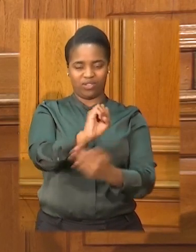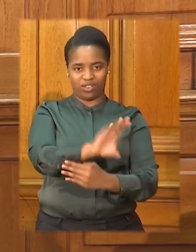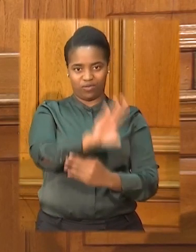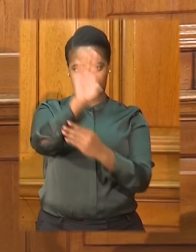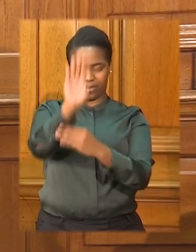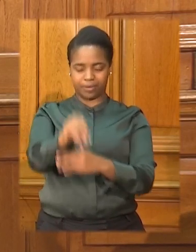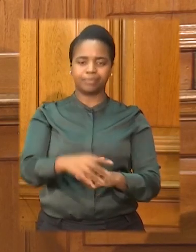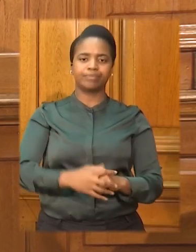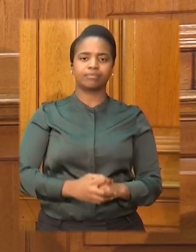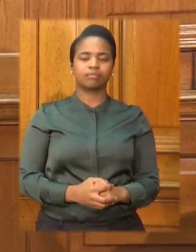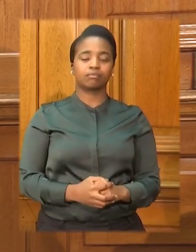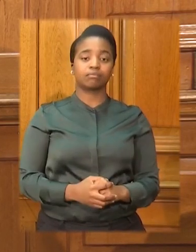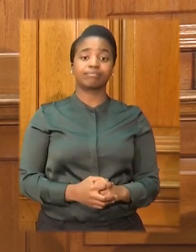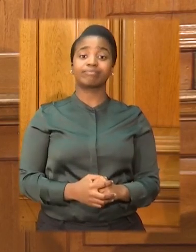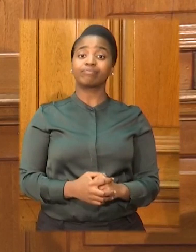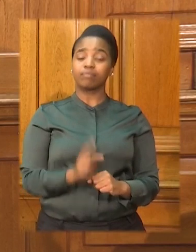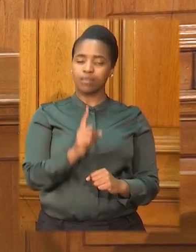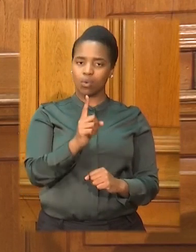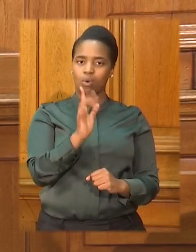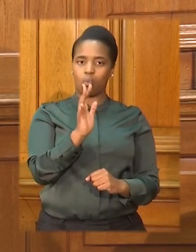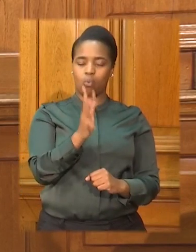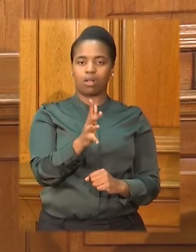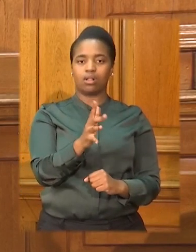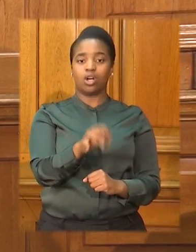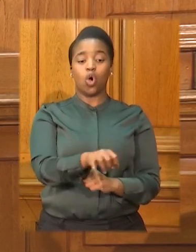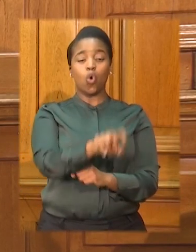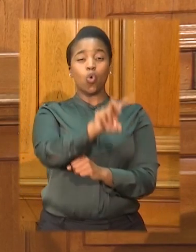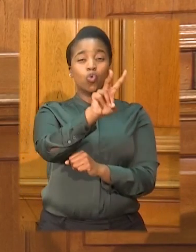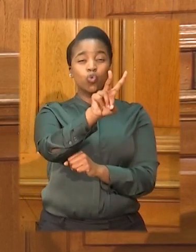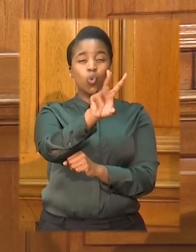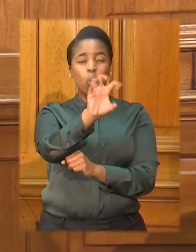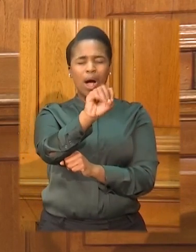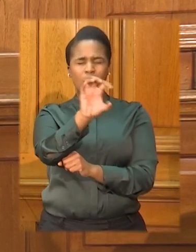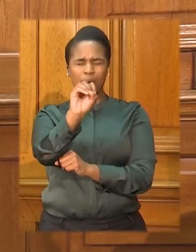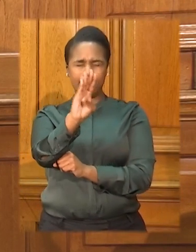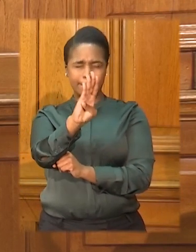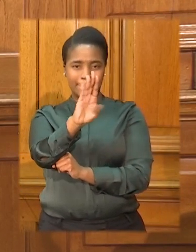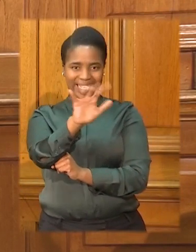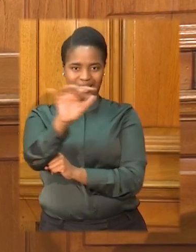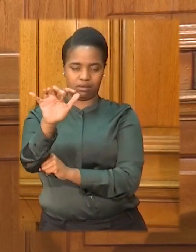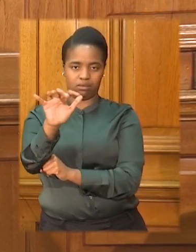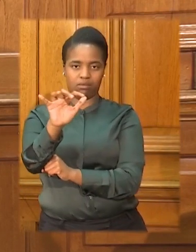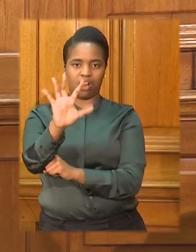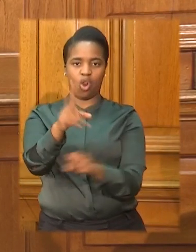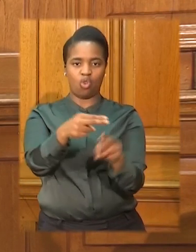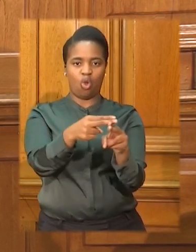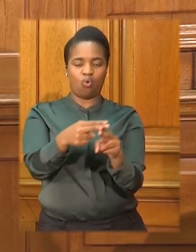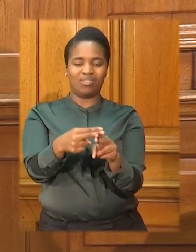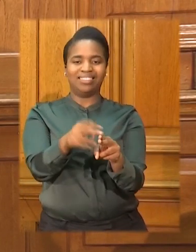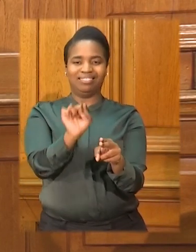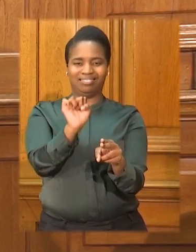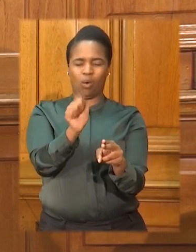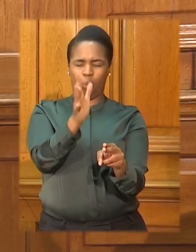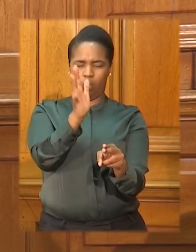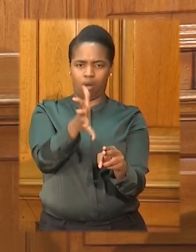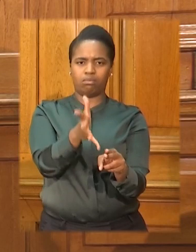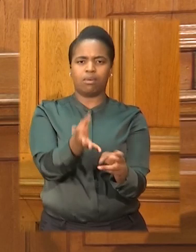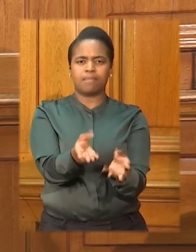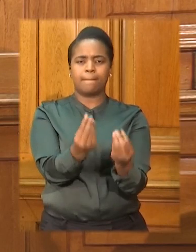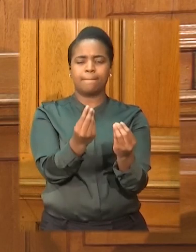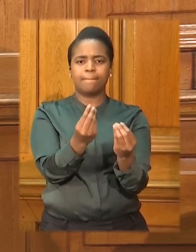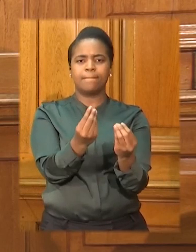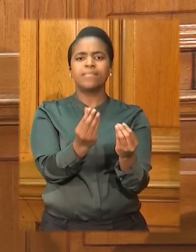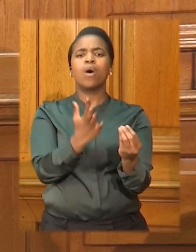We will therefore be introducing a 200 billion loan guarantee scheme in partnership with the major banks